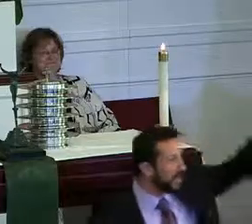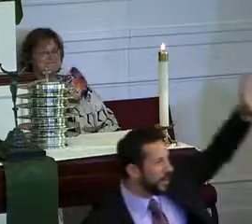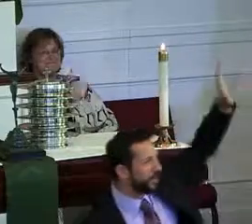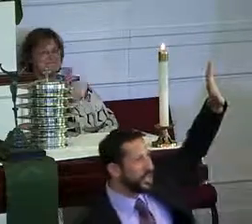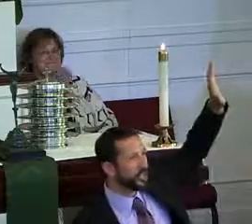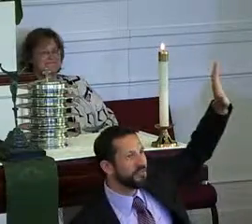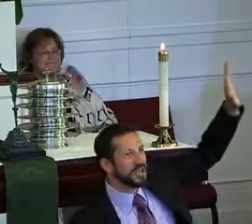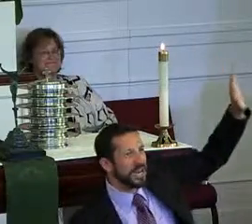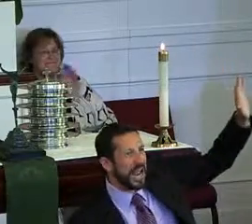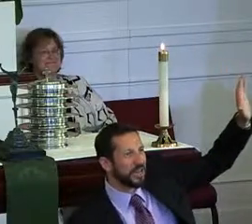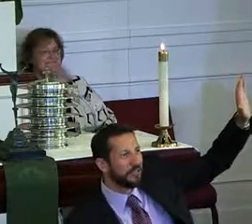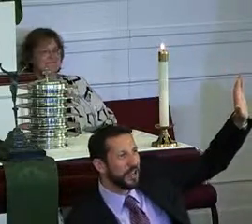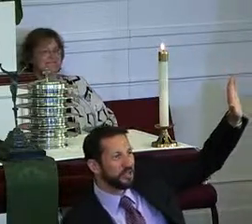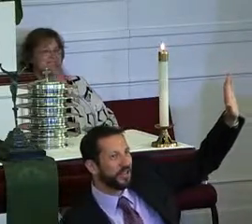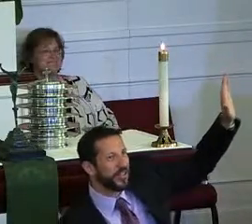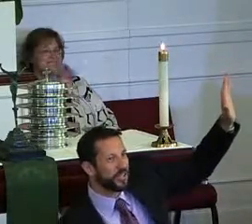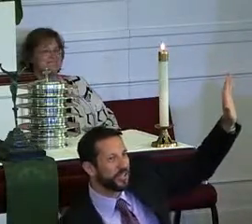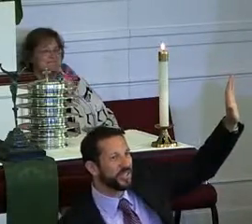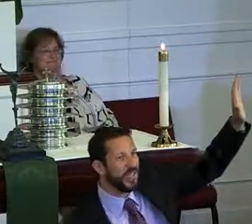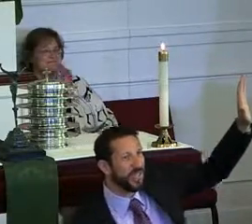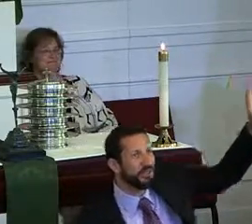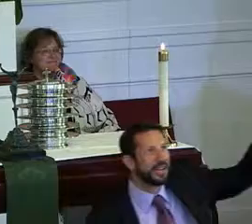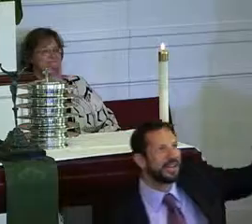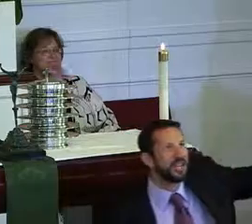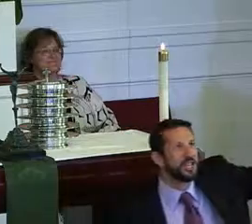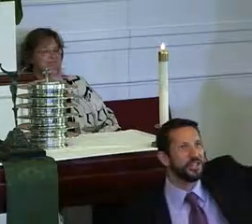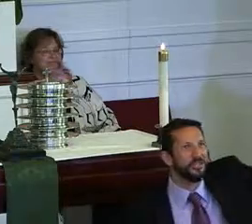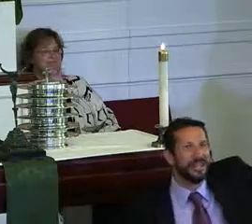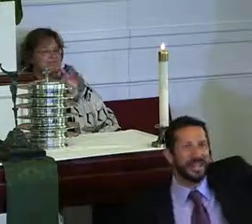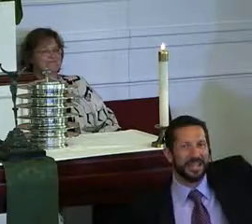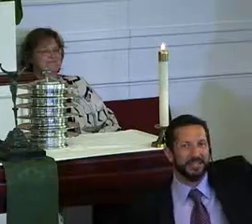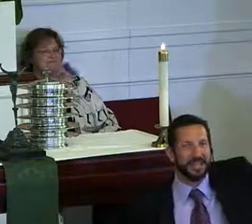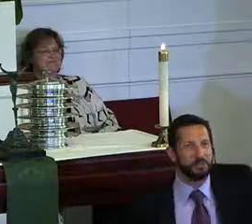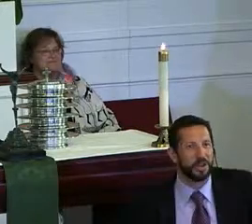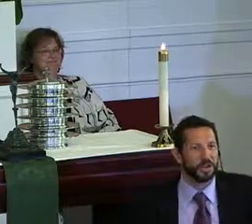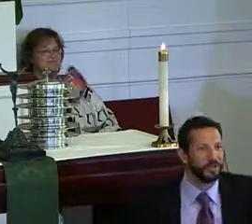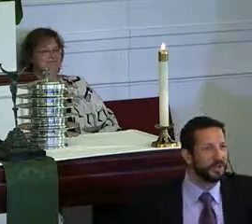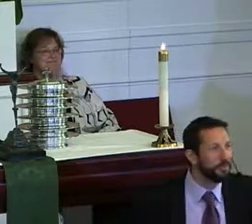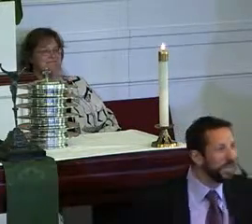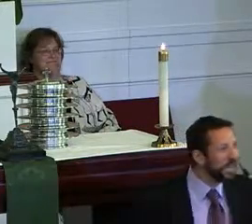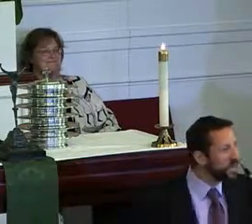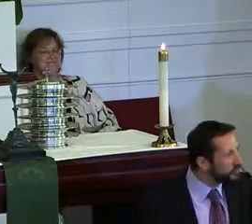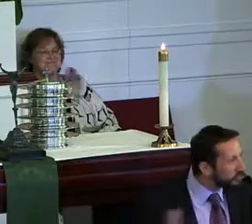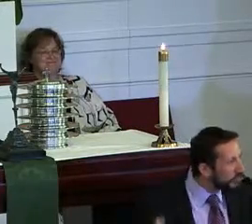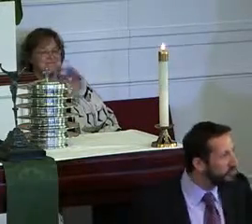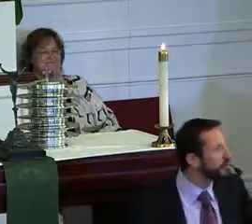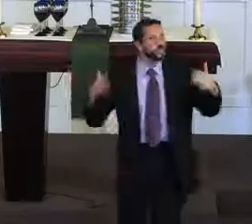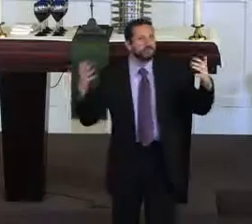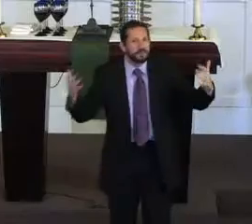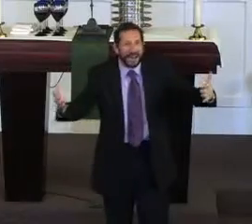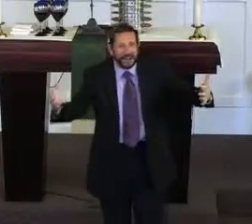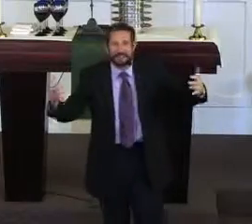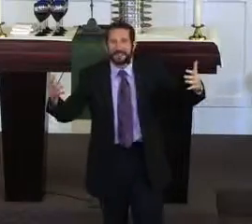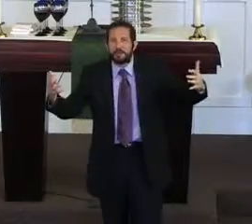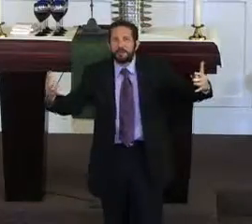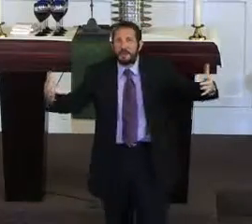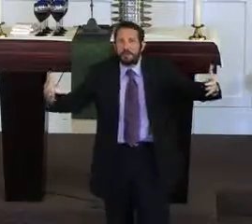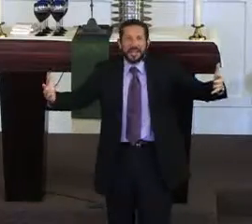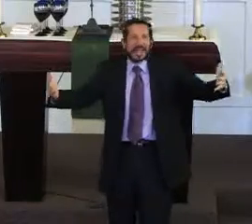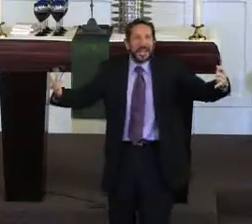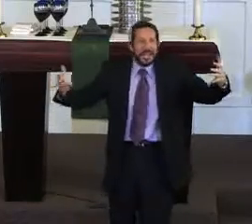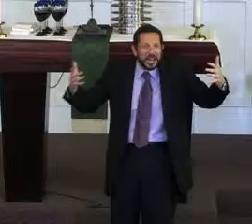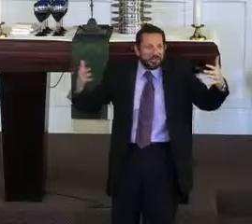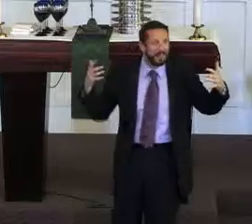one, please just raise your hand and we'll make sure that the ushers see you, recognize you, and they'll get one to you. And just remember, as you're fanning out that